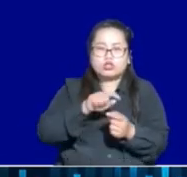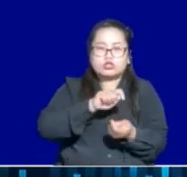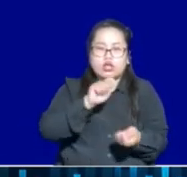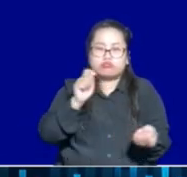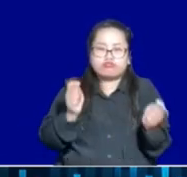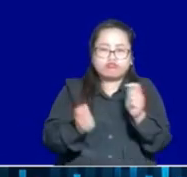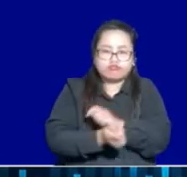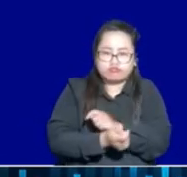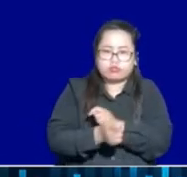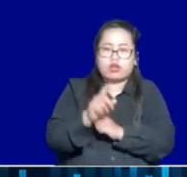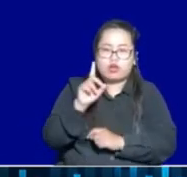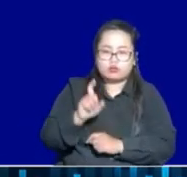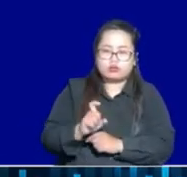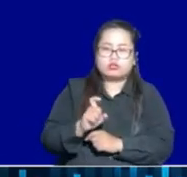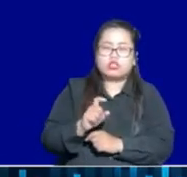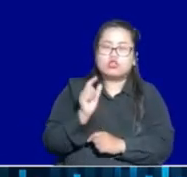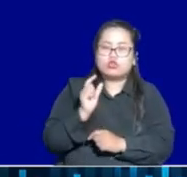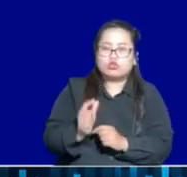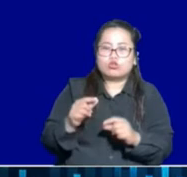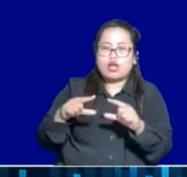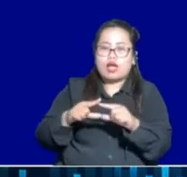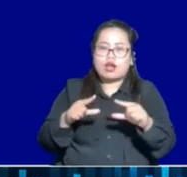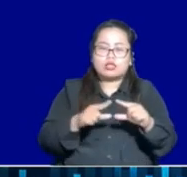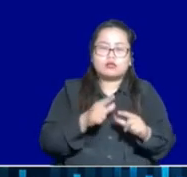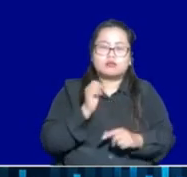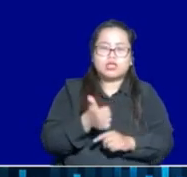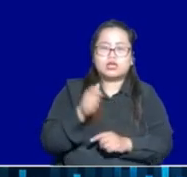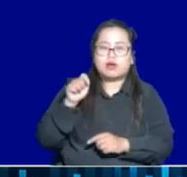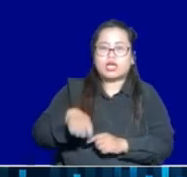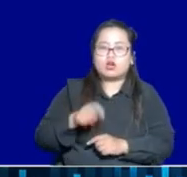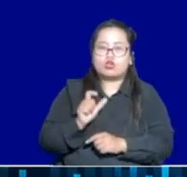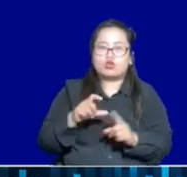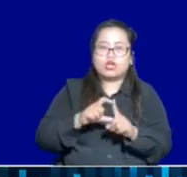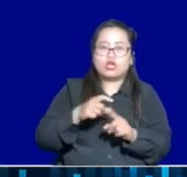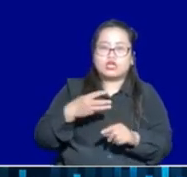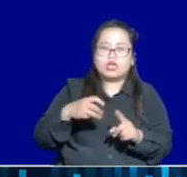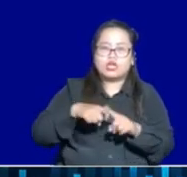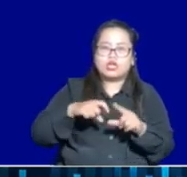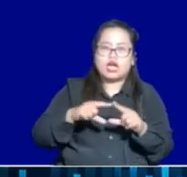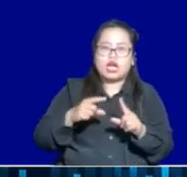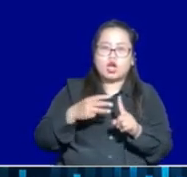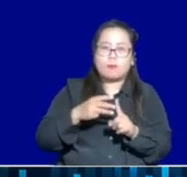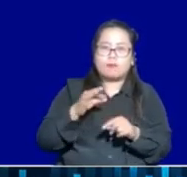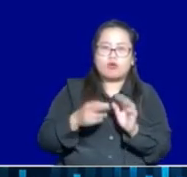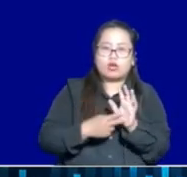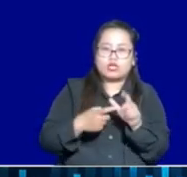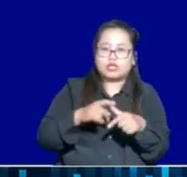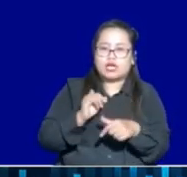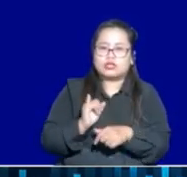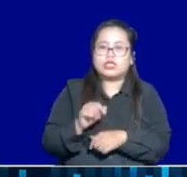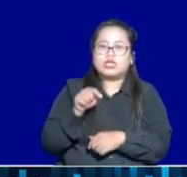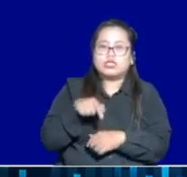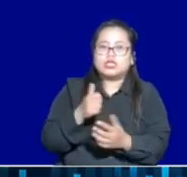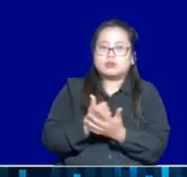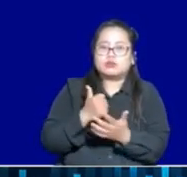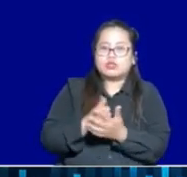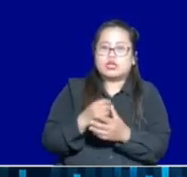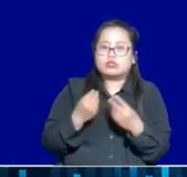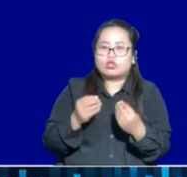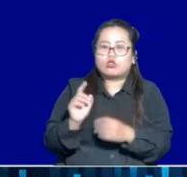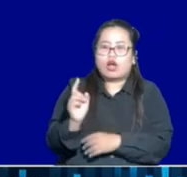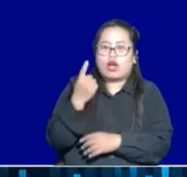for decarbonization. And that is one thing that we know for certain, that if there's going to